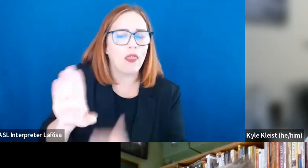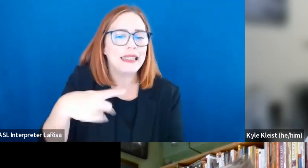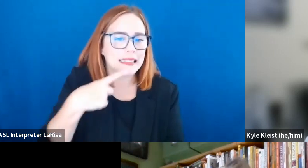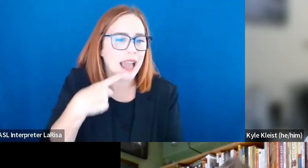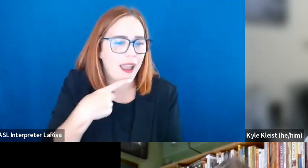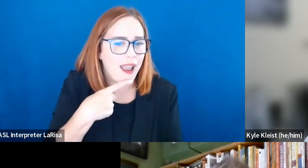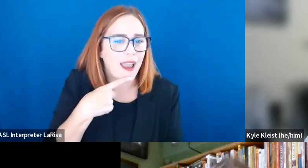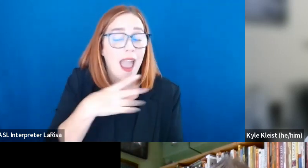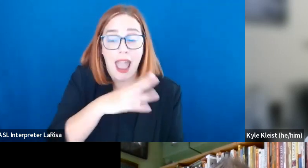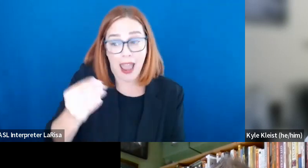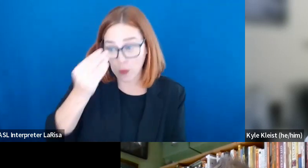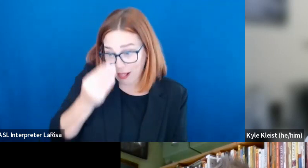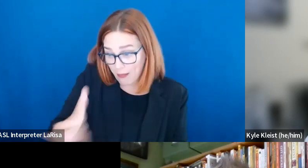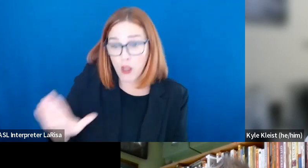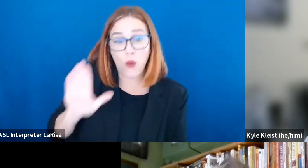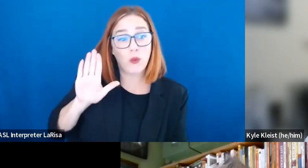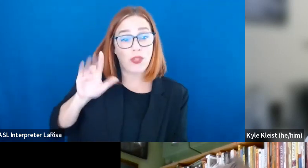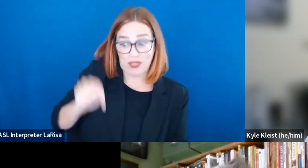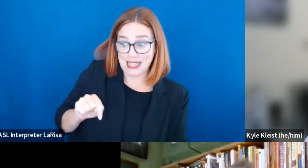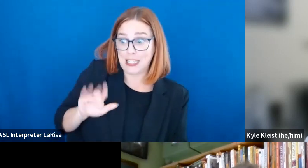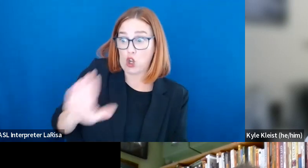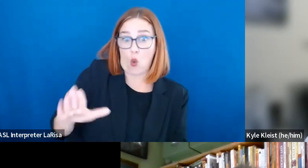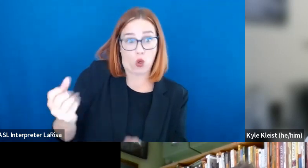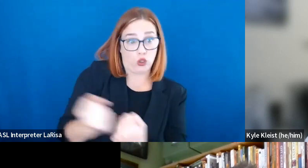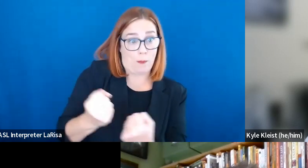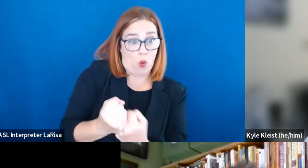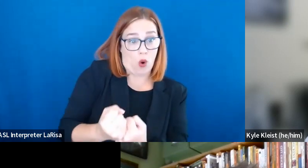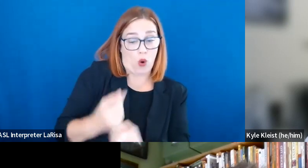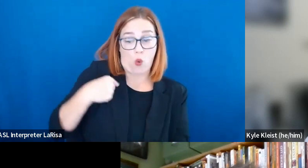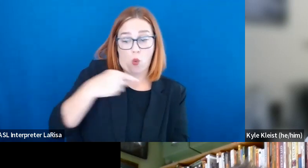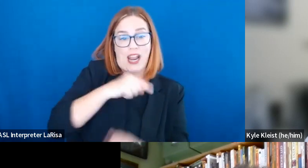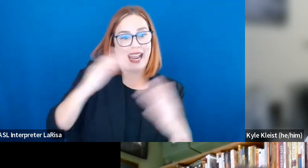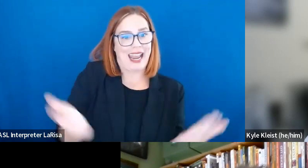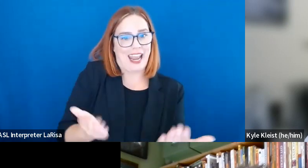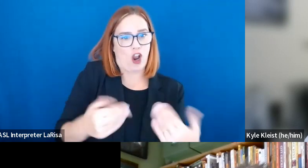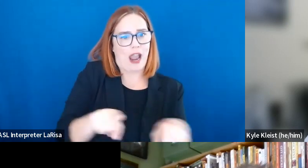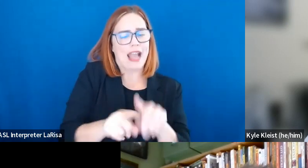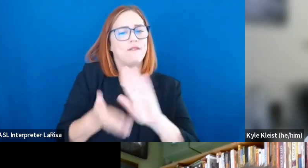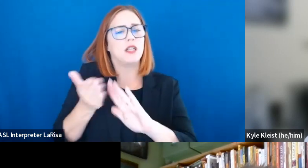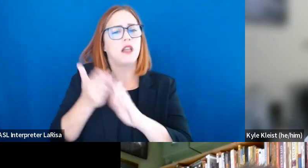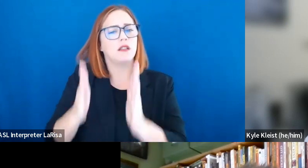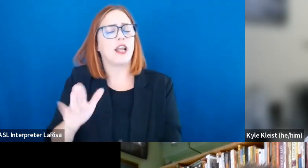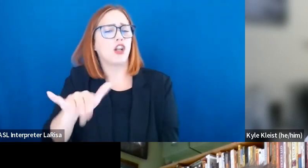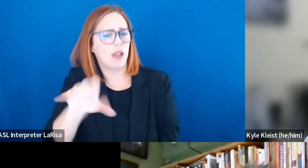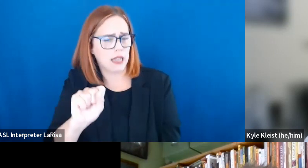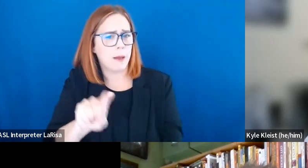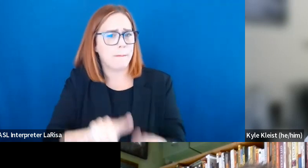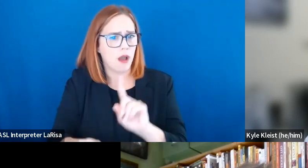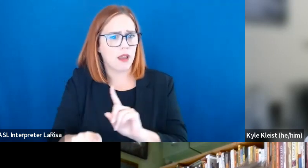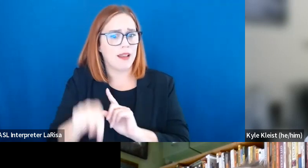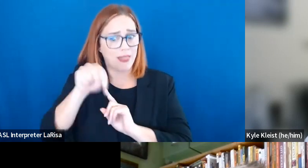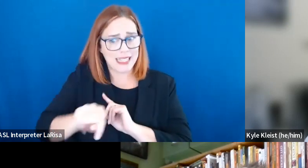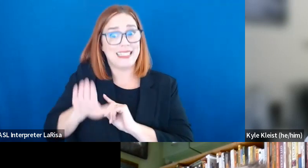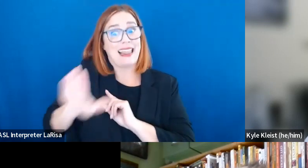to let them know that it's their support group. I mean, we're there as facilitators, yeah, but it's their support group.